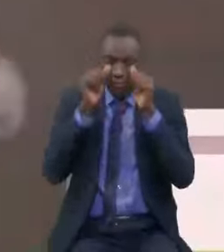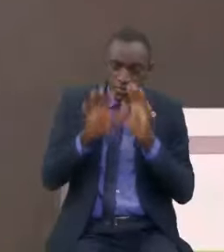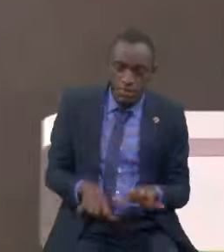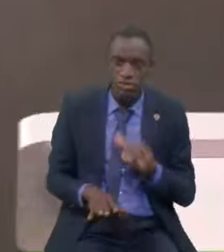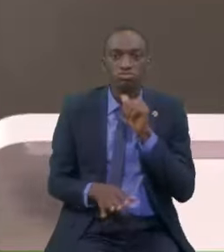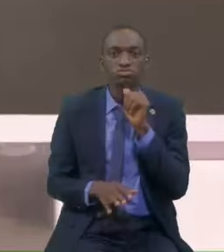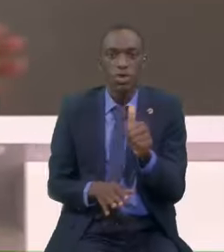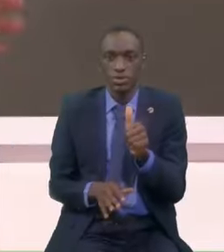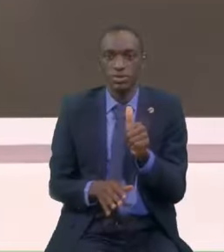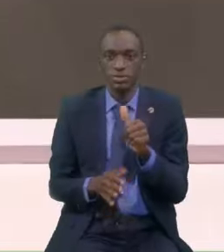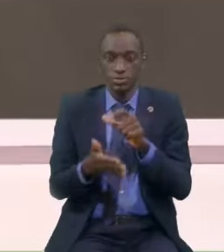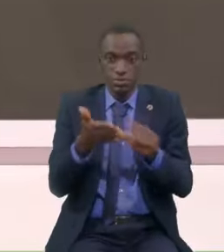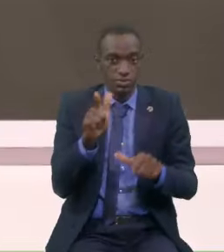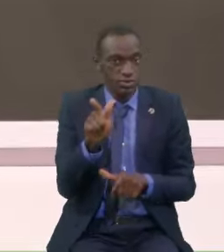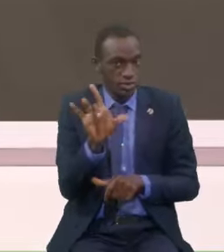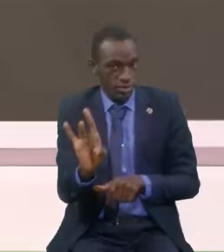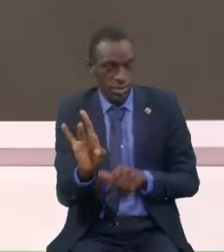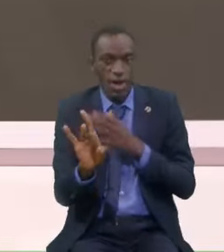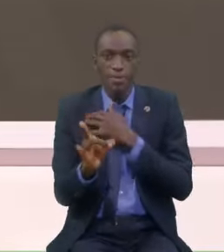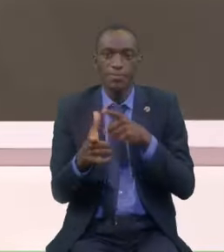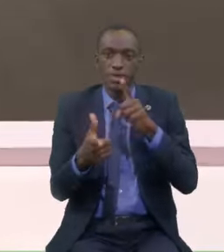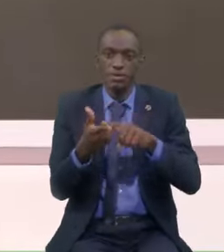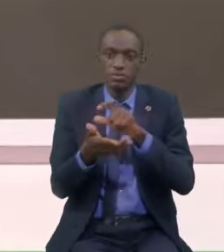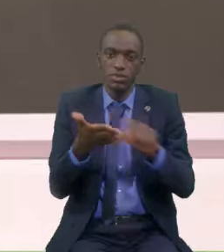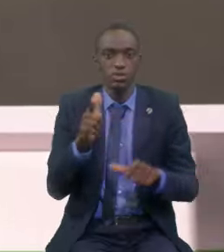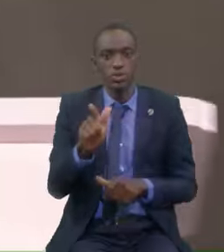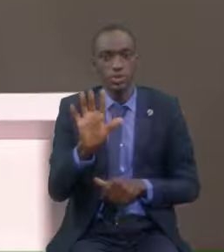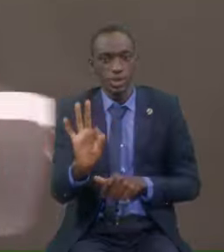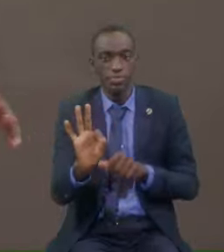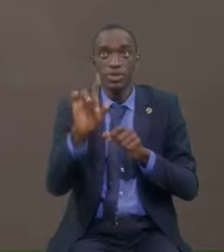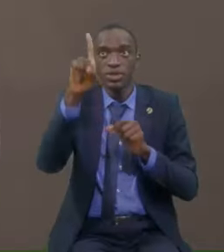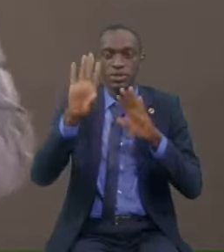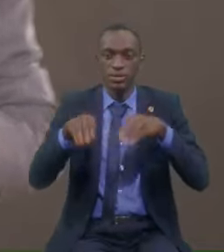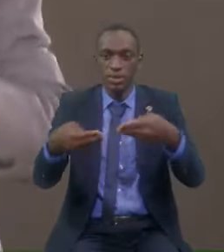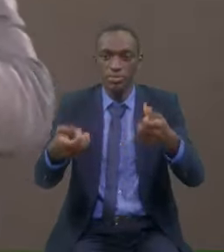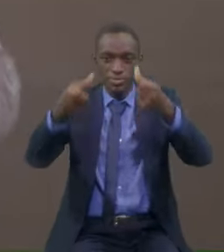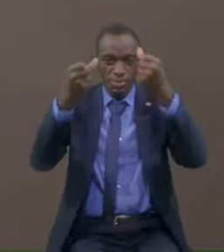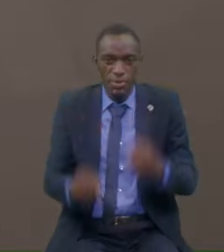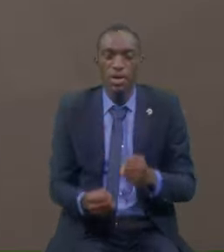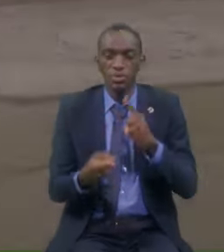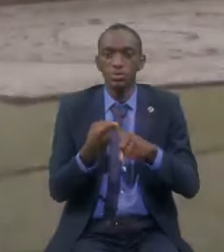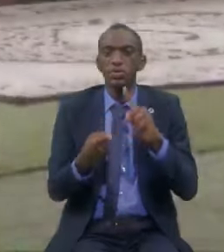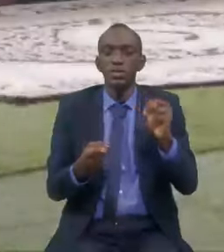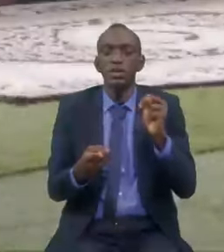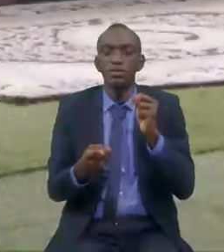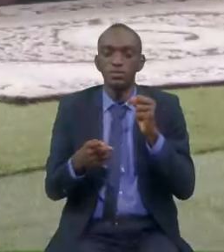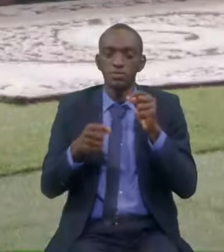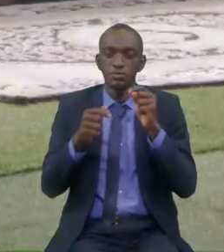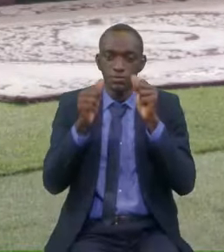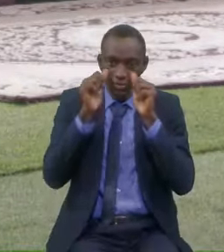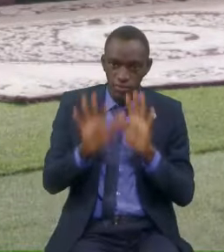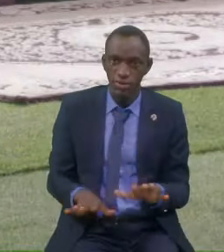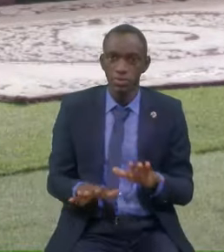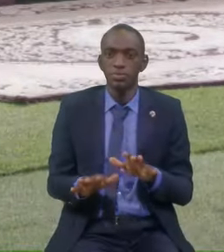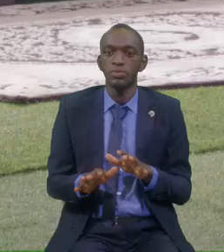in verse 29, he giveth power to the faint. Look at verse 30 here. It says in verse 30, even